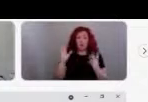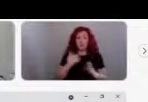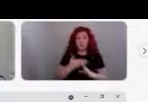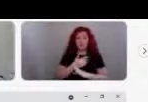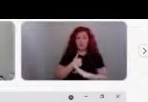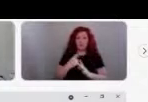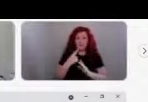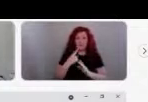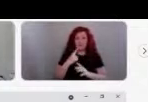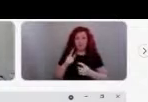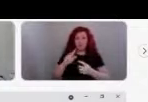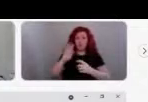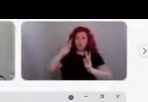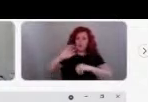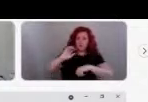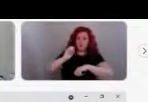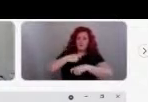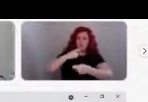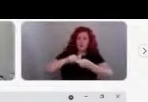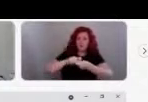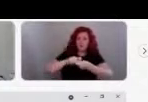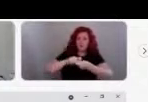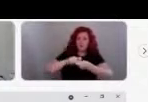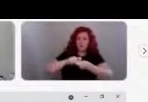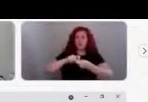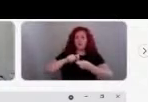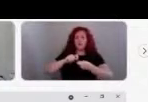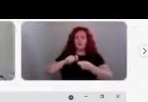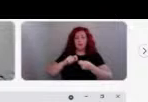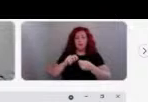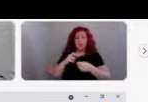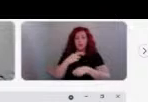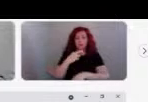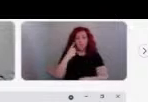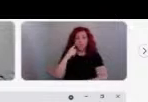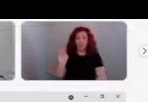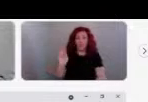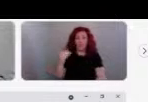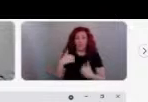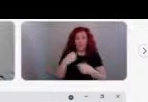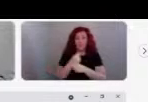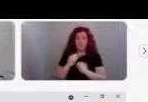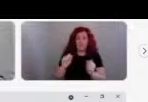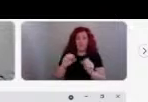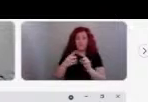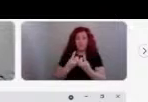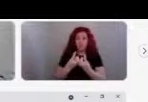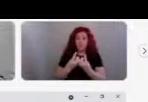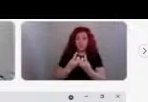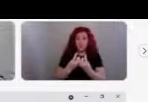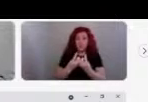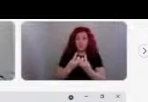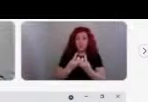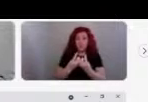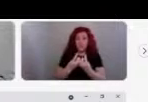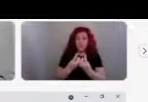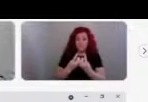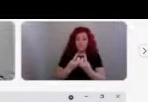created specifically to give the republicans a safe district and that is not one of the the um